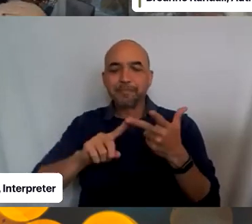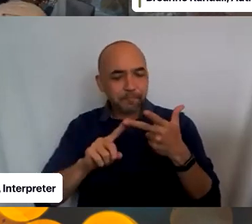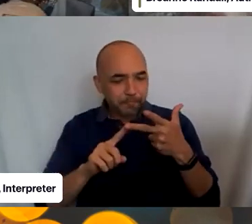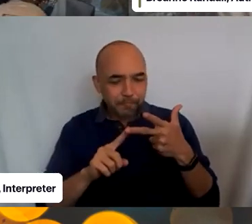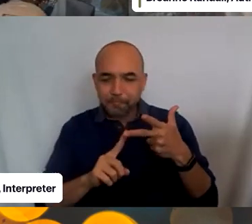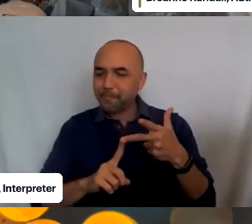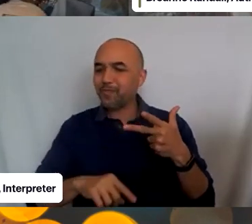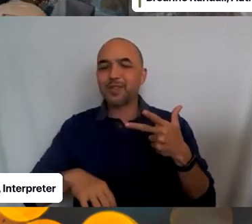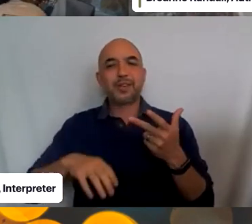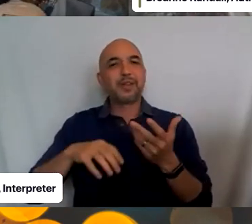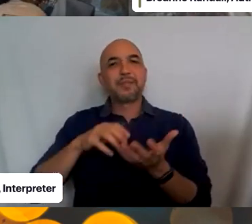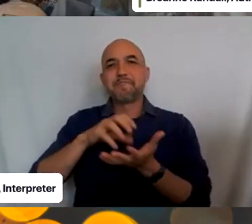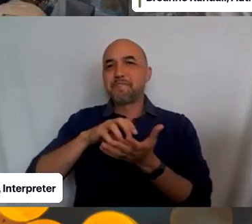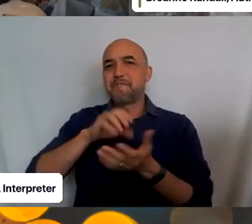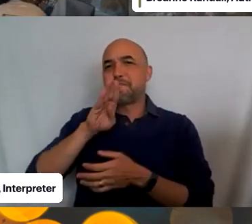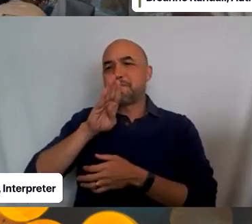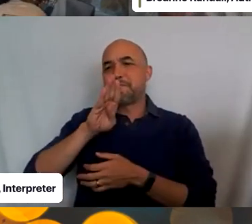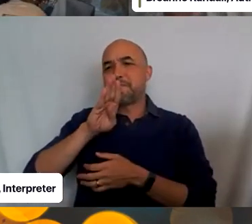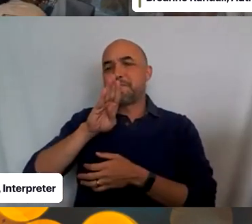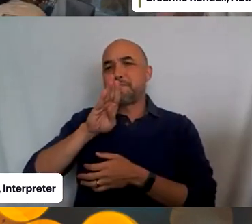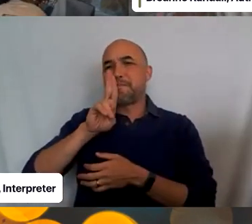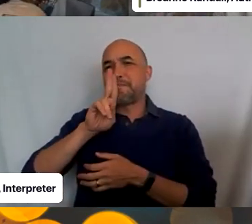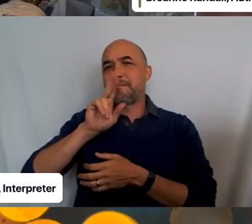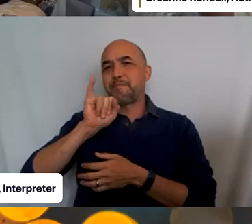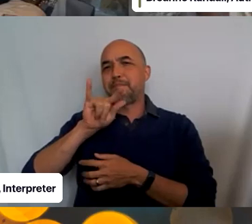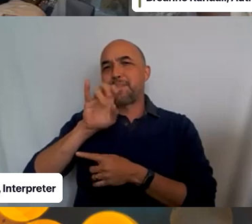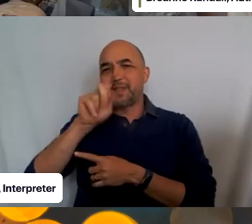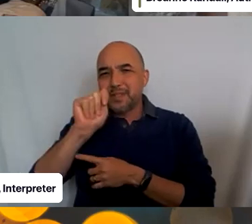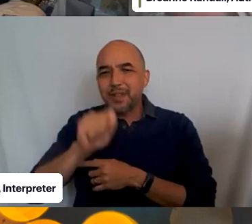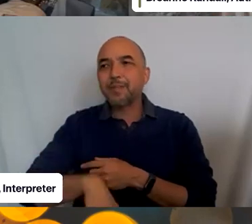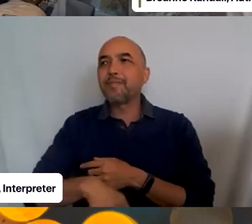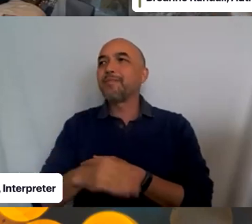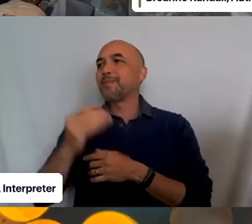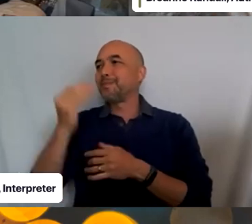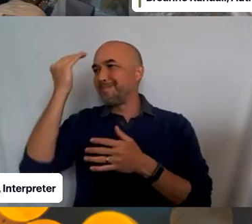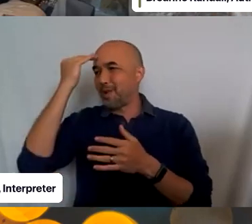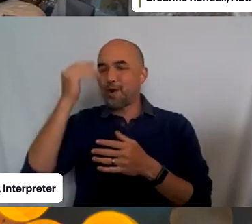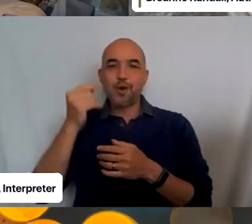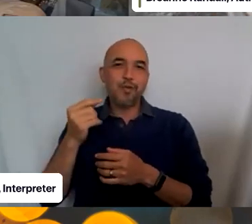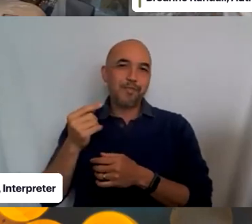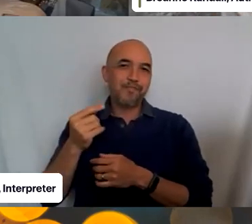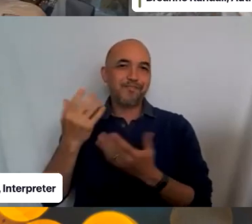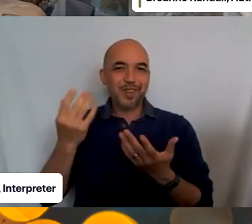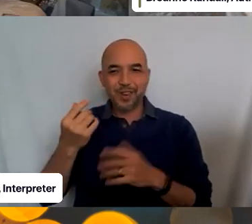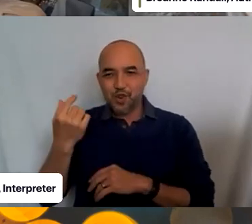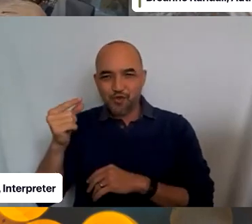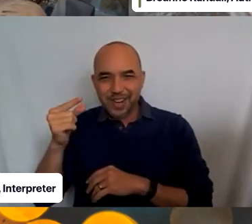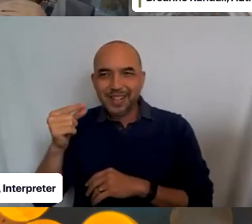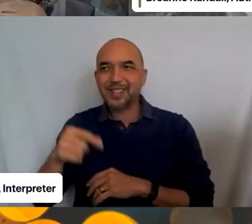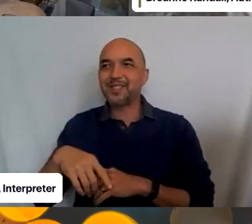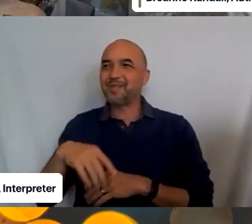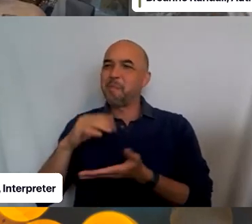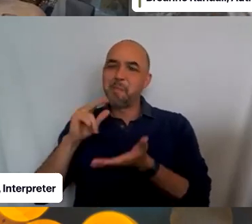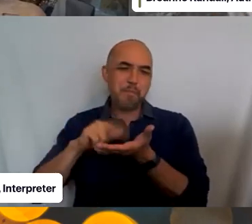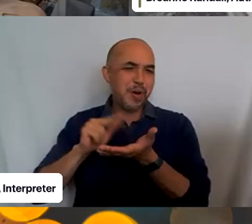Southern meal. So whenever I even smell fried chicken, I'm just like, it's so nice. It's immediately like an